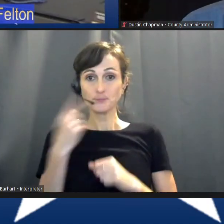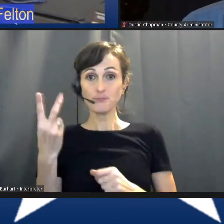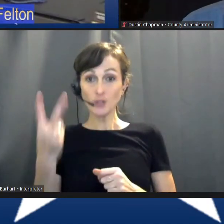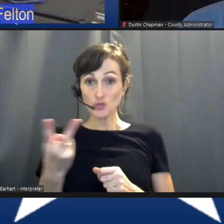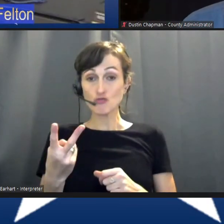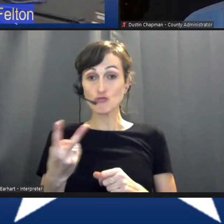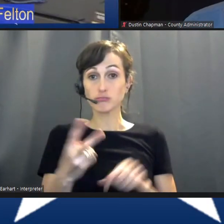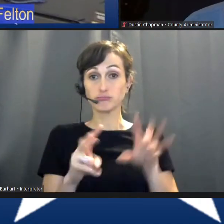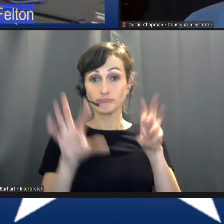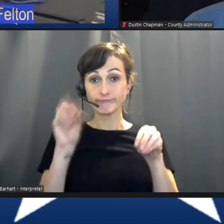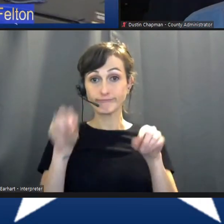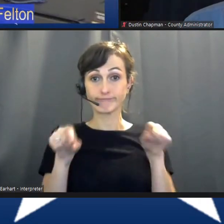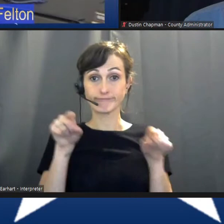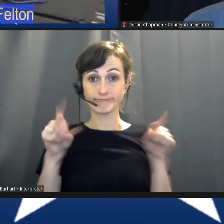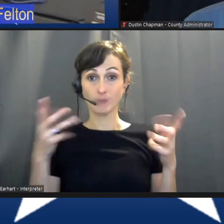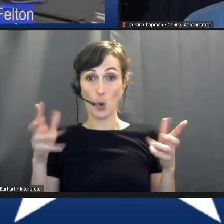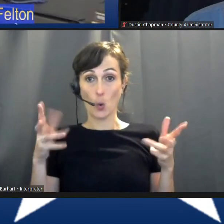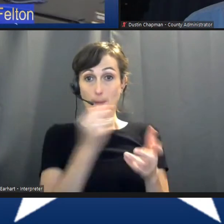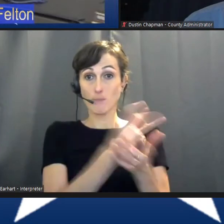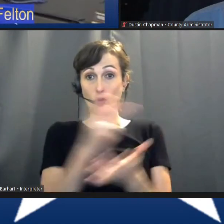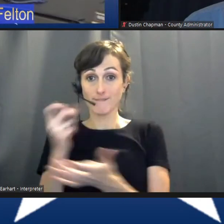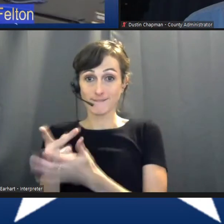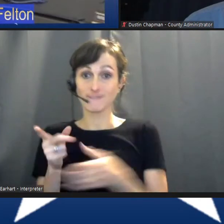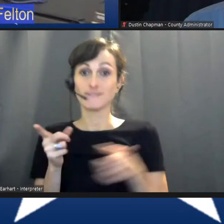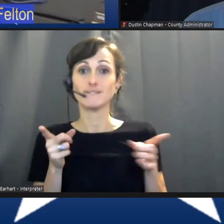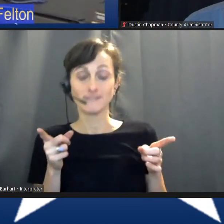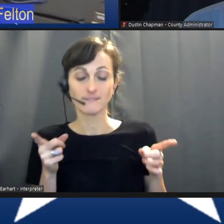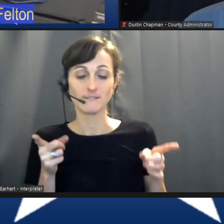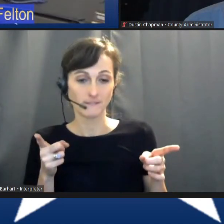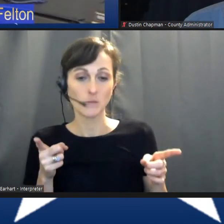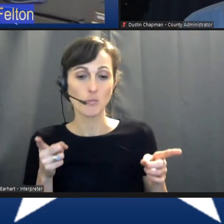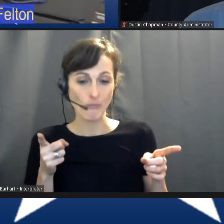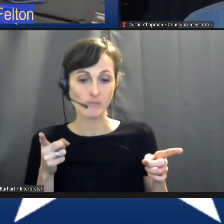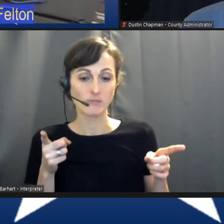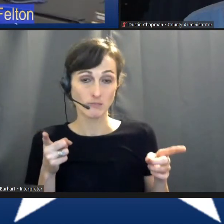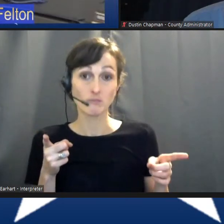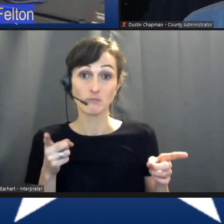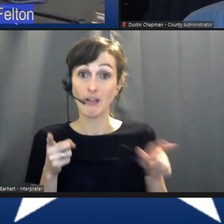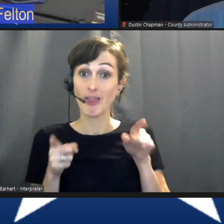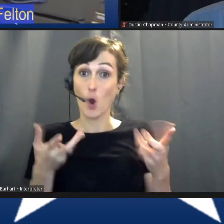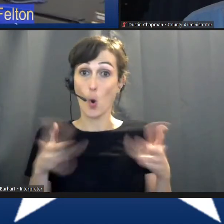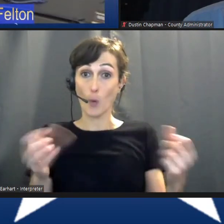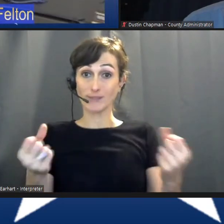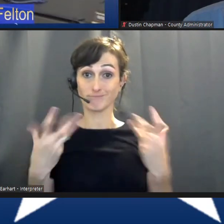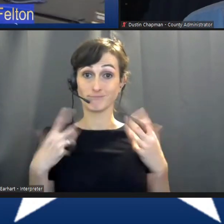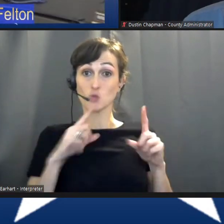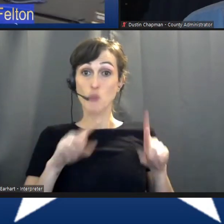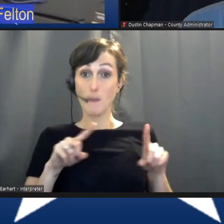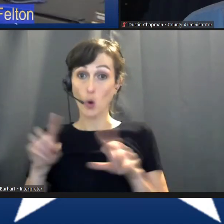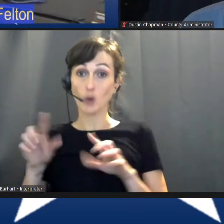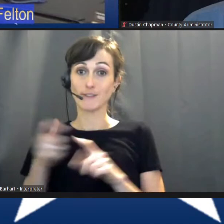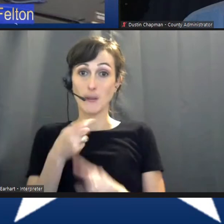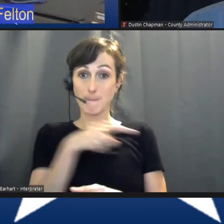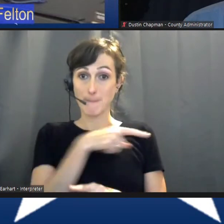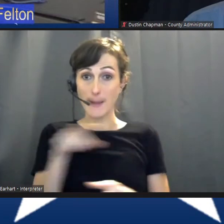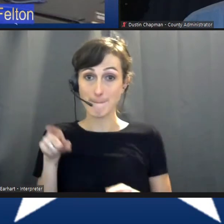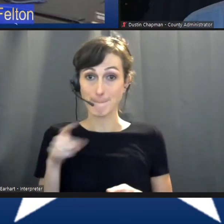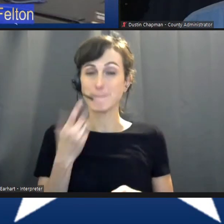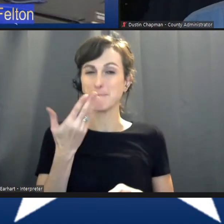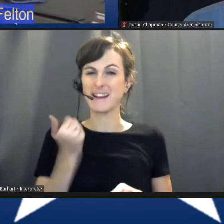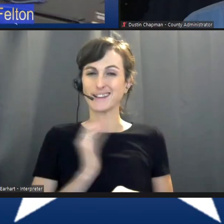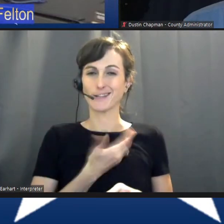we've already approved funding on, we get reports from them already because of our other